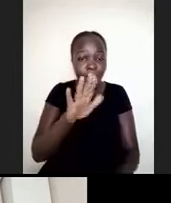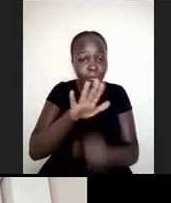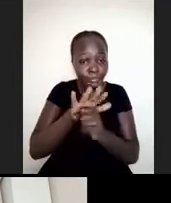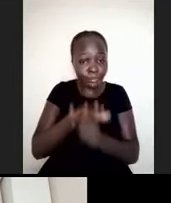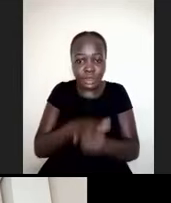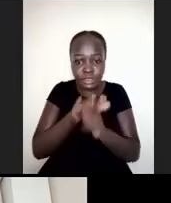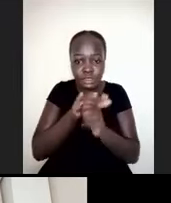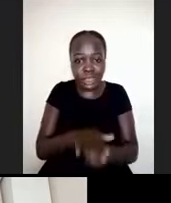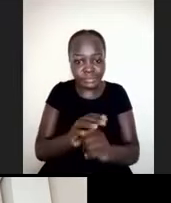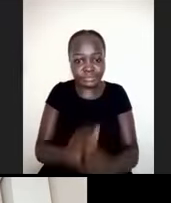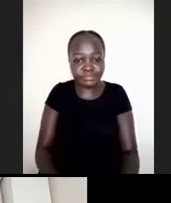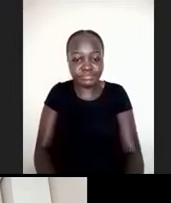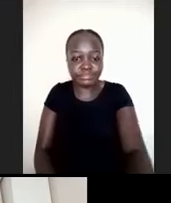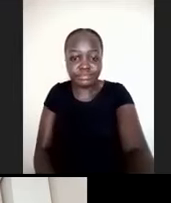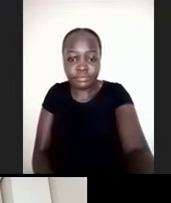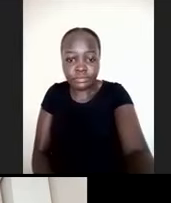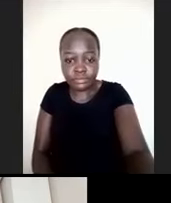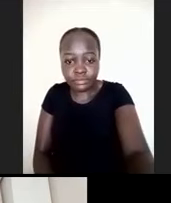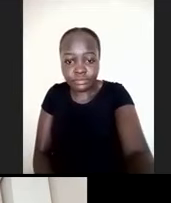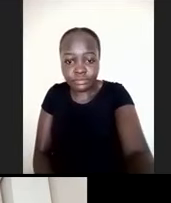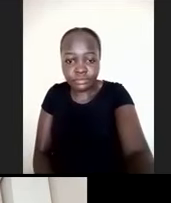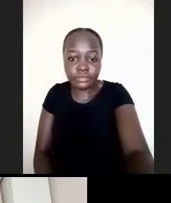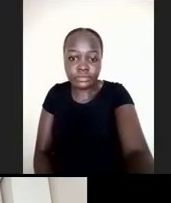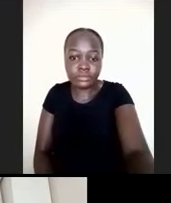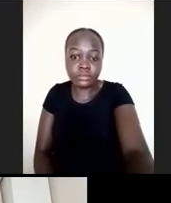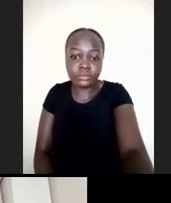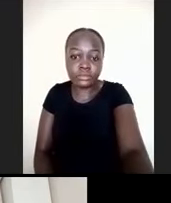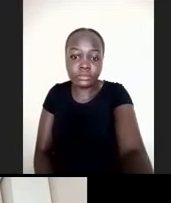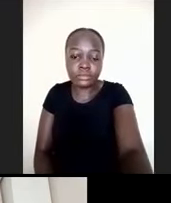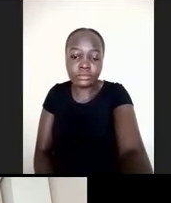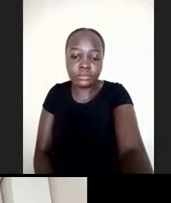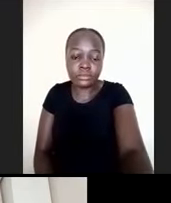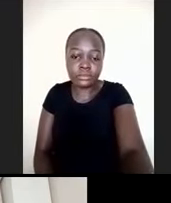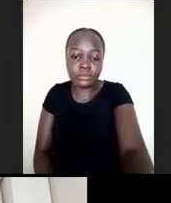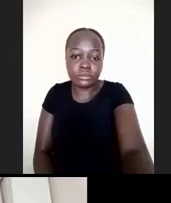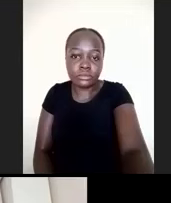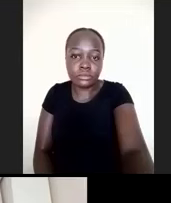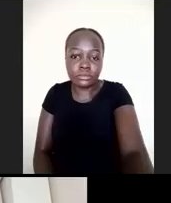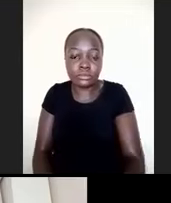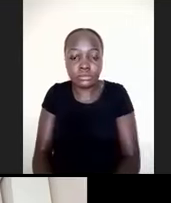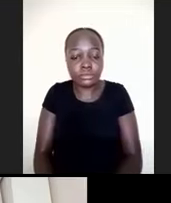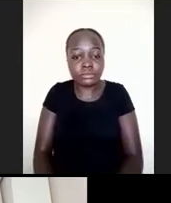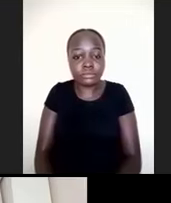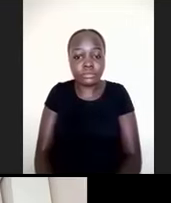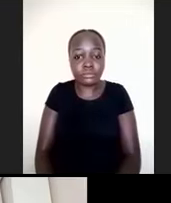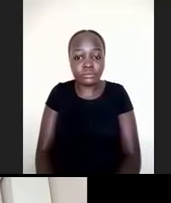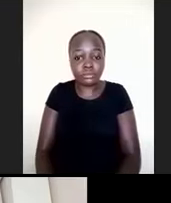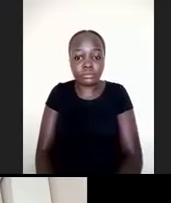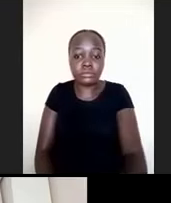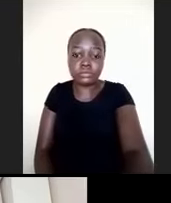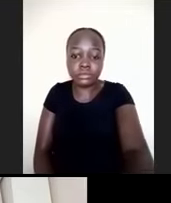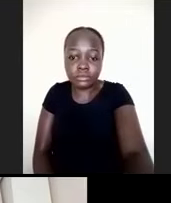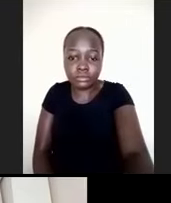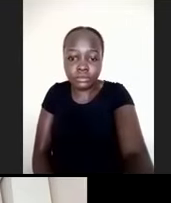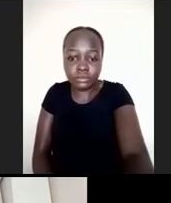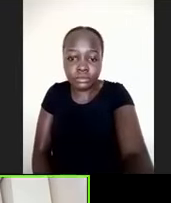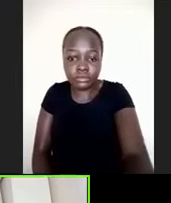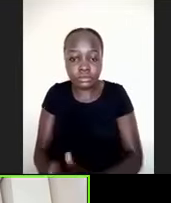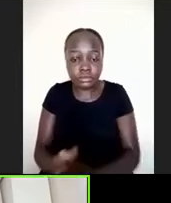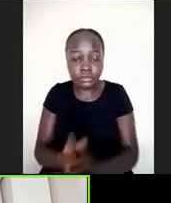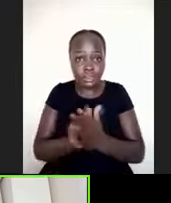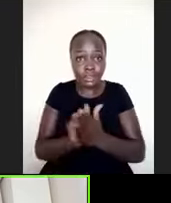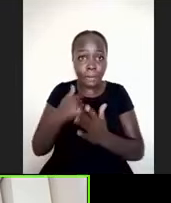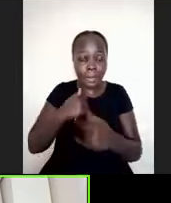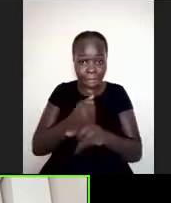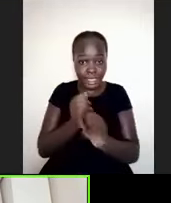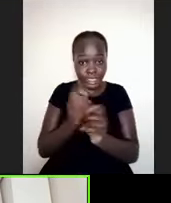peer pressure. Yes. Okay. So now, peer pressure. I'll do it briefly. I'm seeing like our time is gone. Yes,